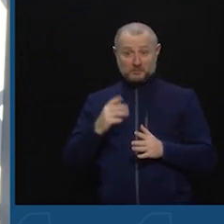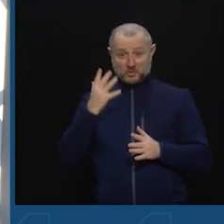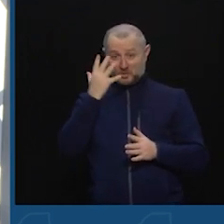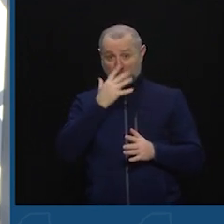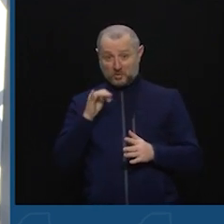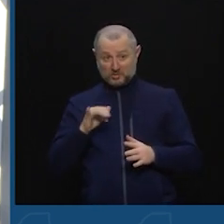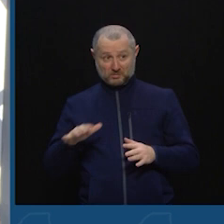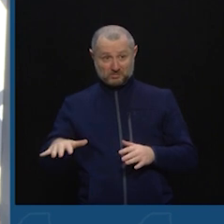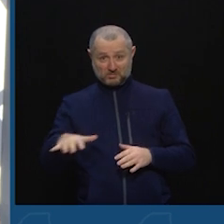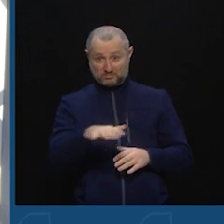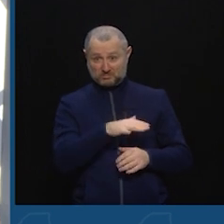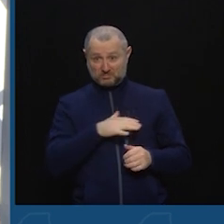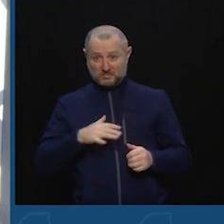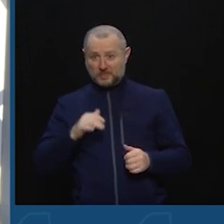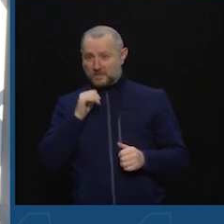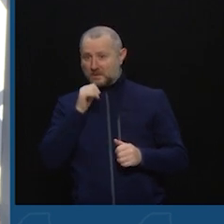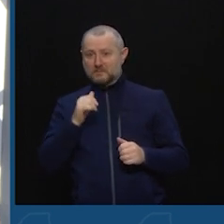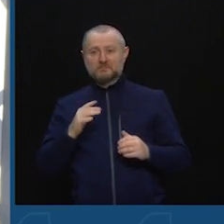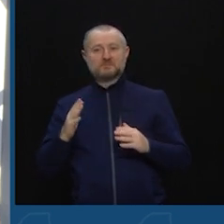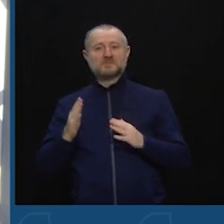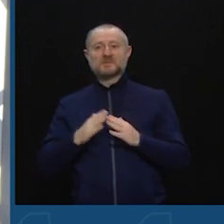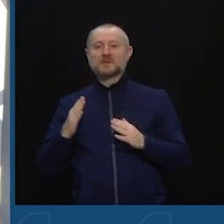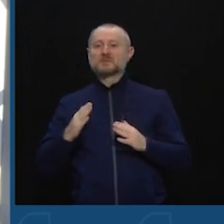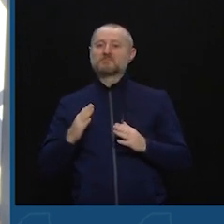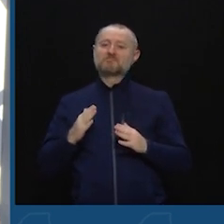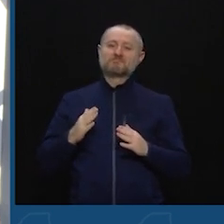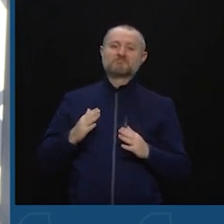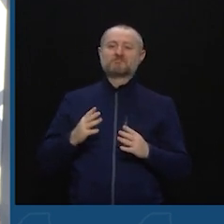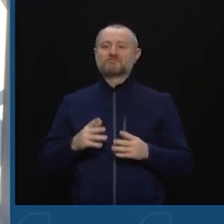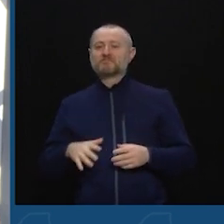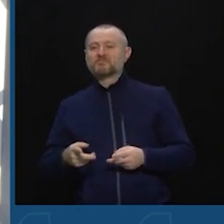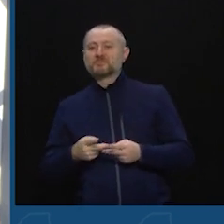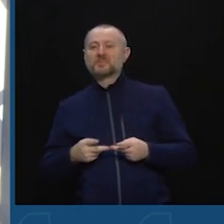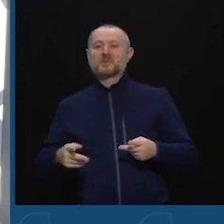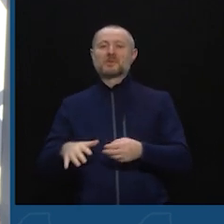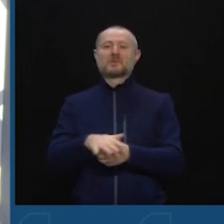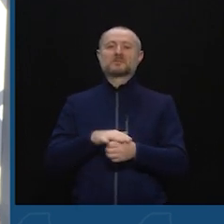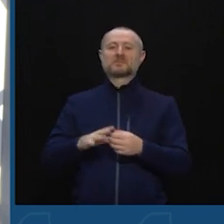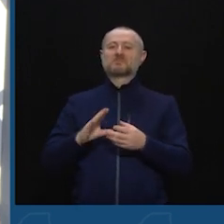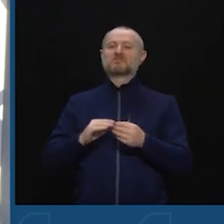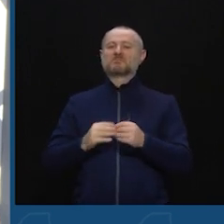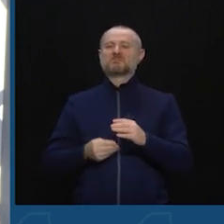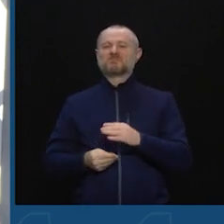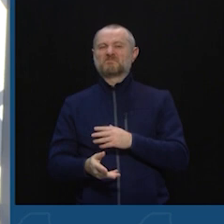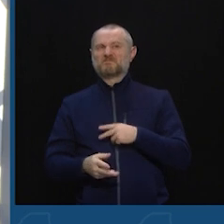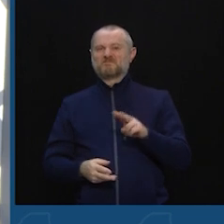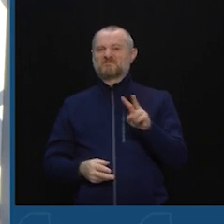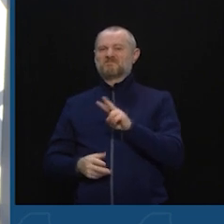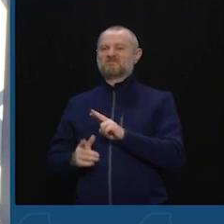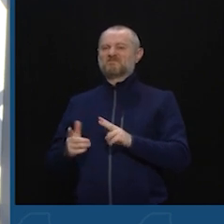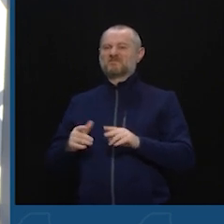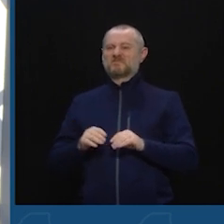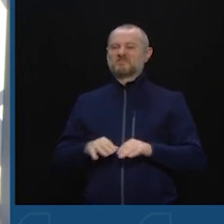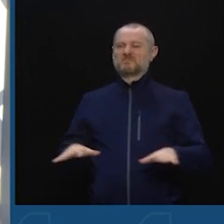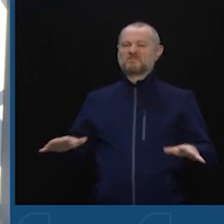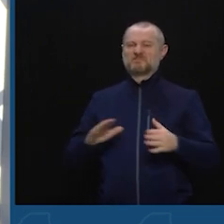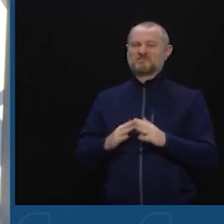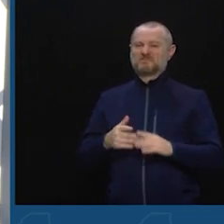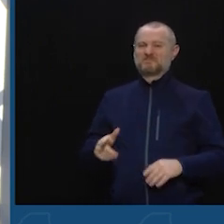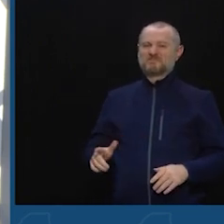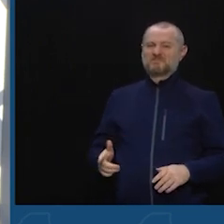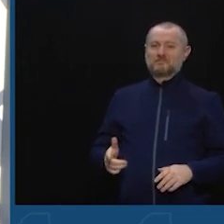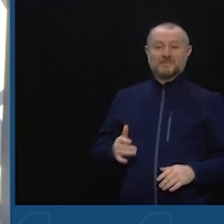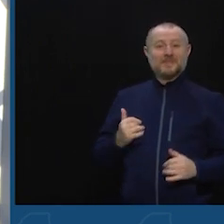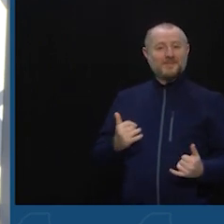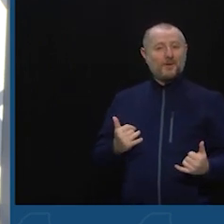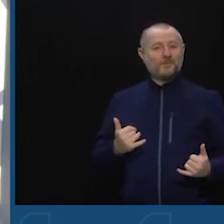greatness of your city, then it sends the wrong message that carries us all the way through. And we did it. And as we